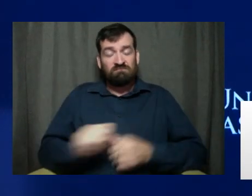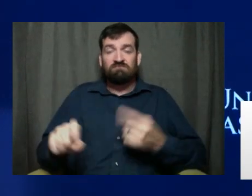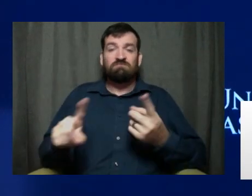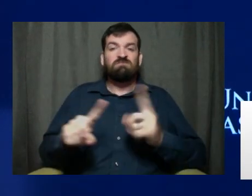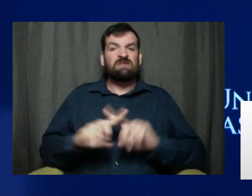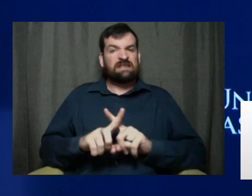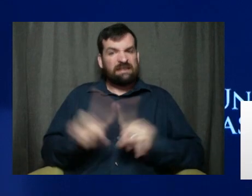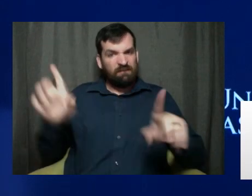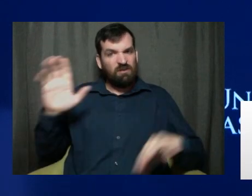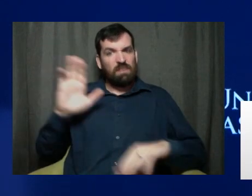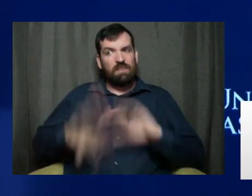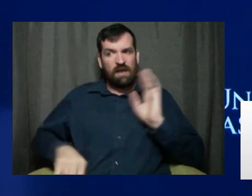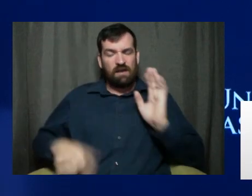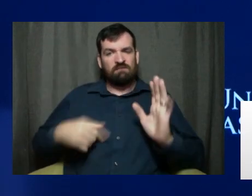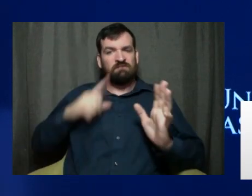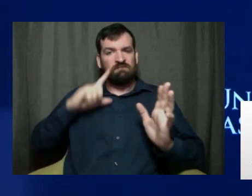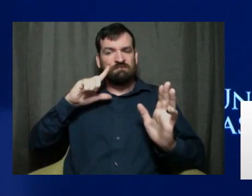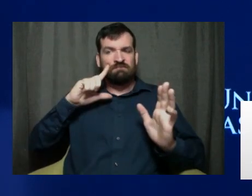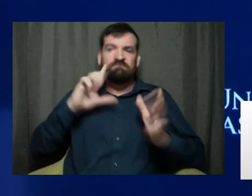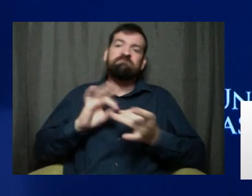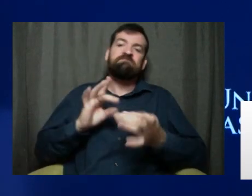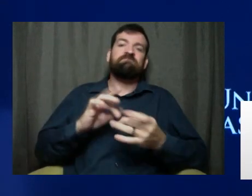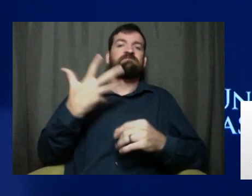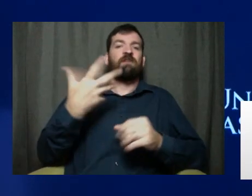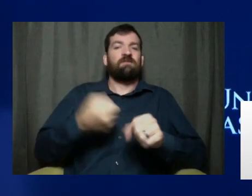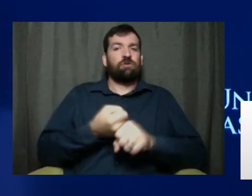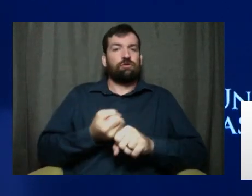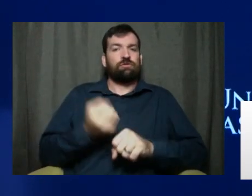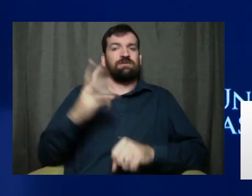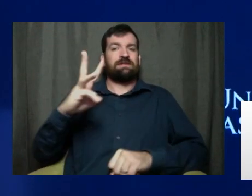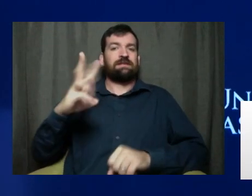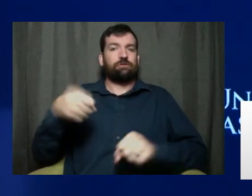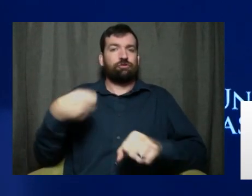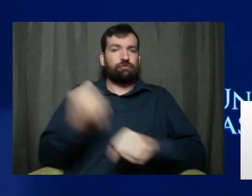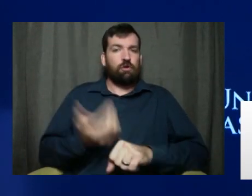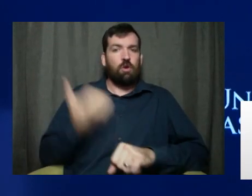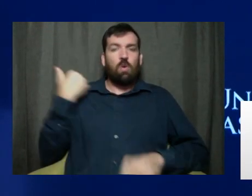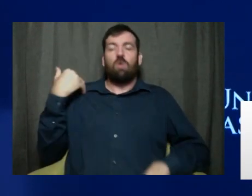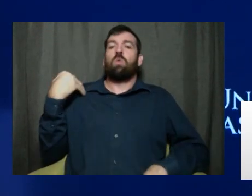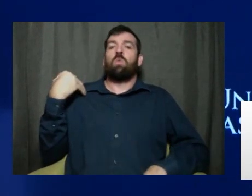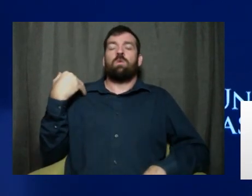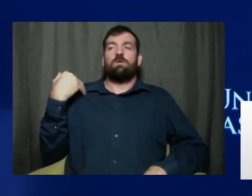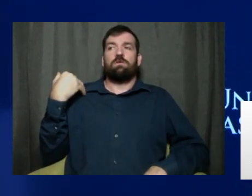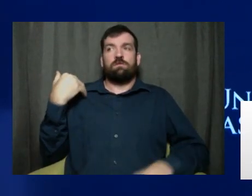what I would have said 5 or 6 years ago, because we have complete